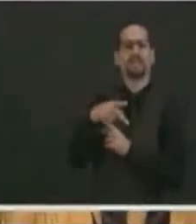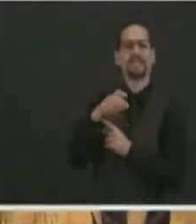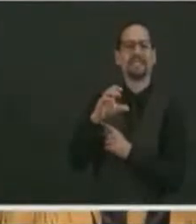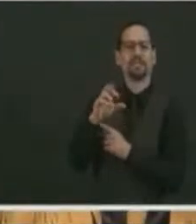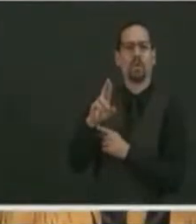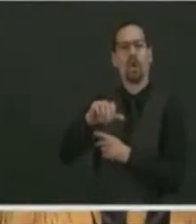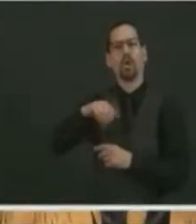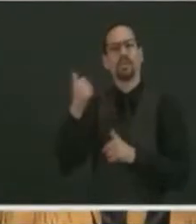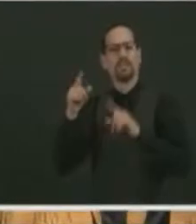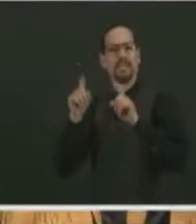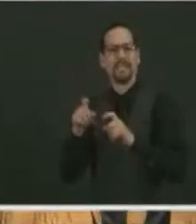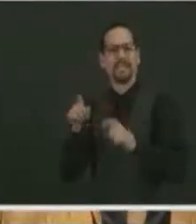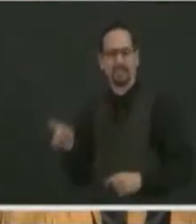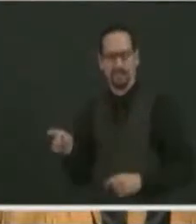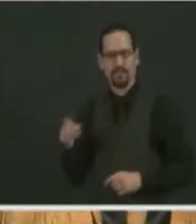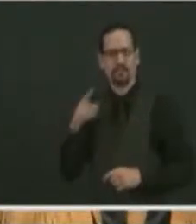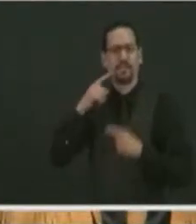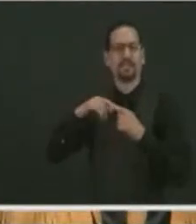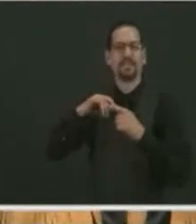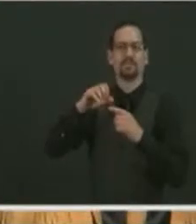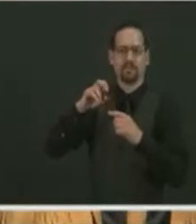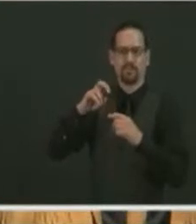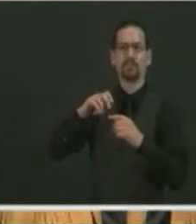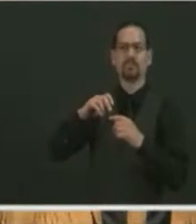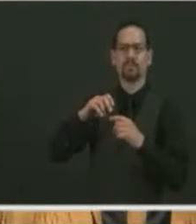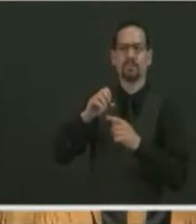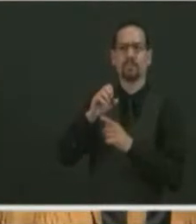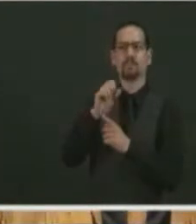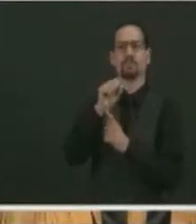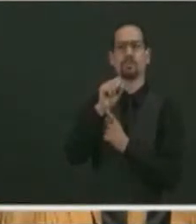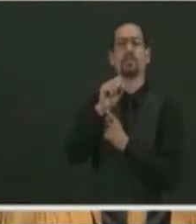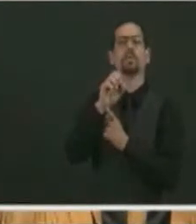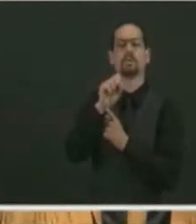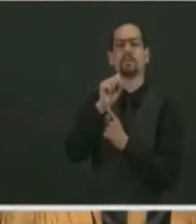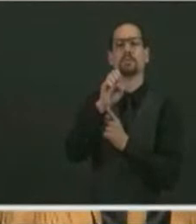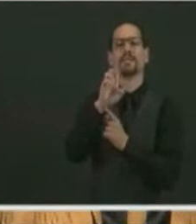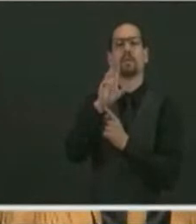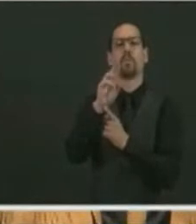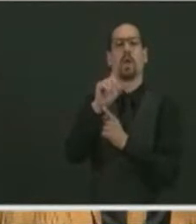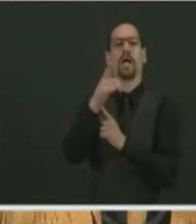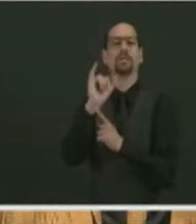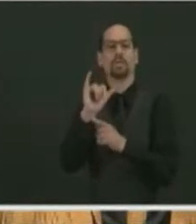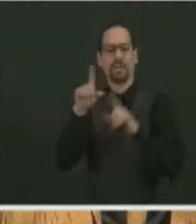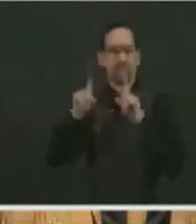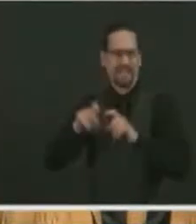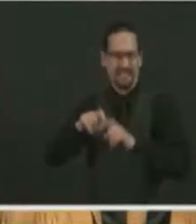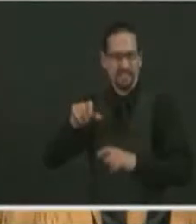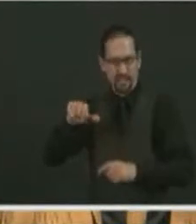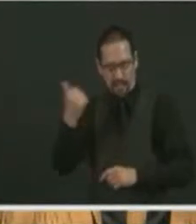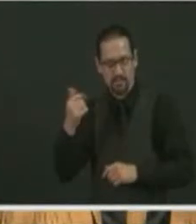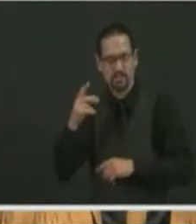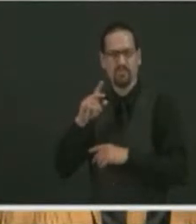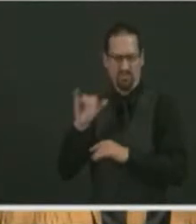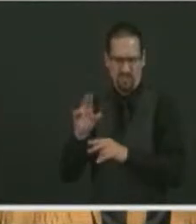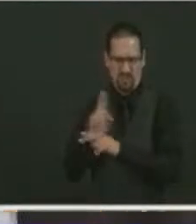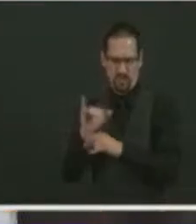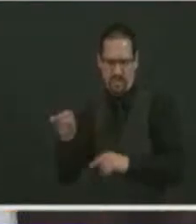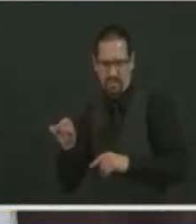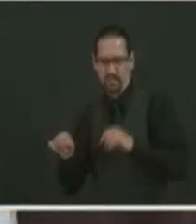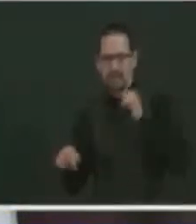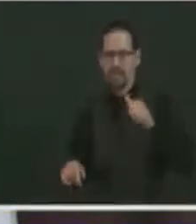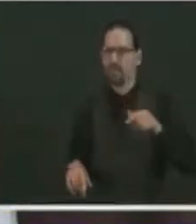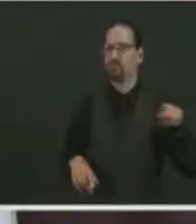time. Will you be conducting more of these randomized antibody tests? I think they were sort of put on hold, correct? We will